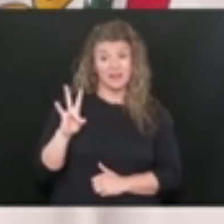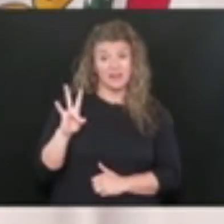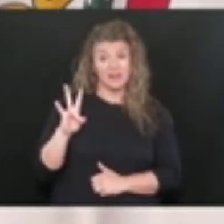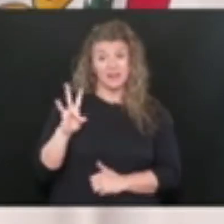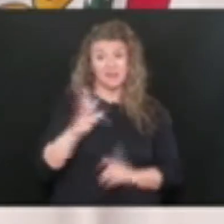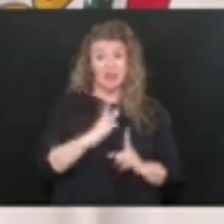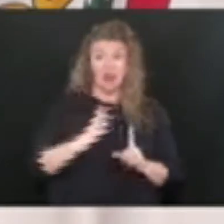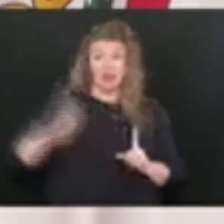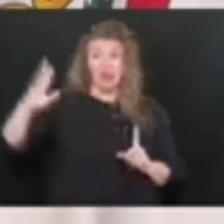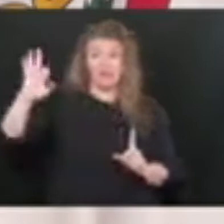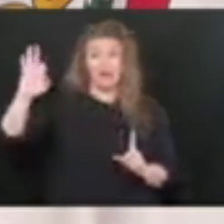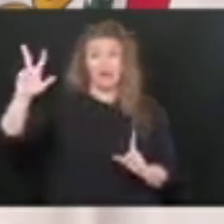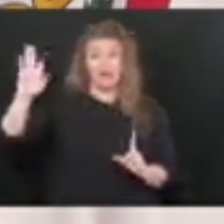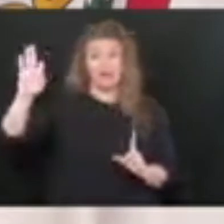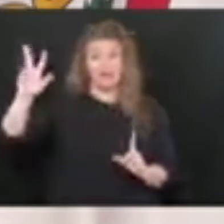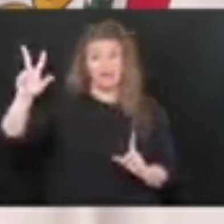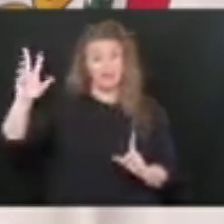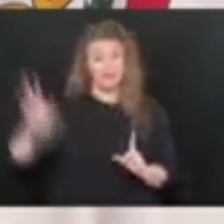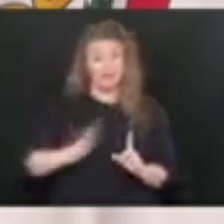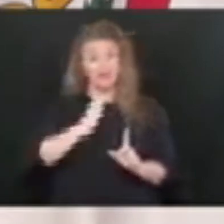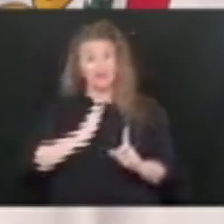to a 93-year-old.